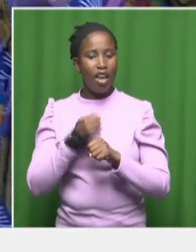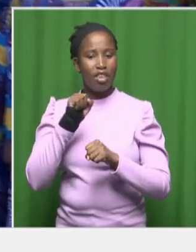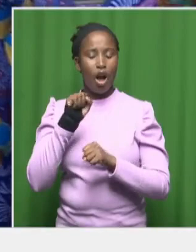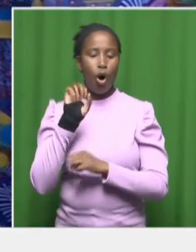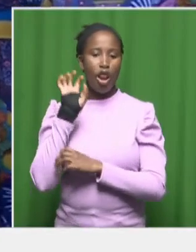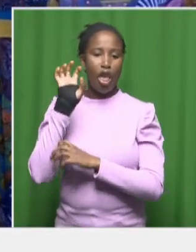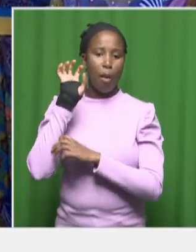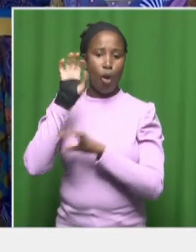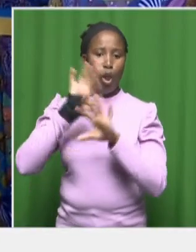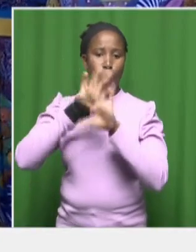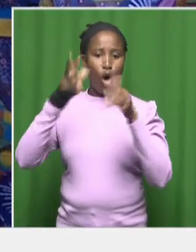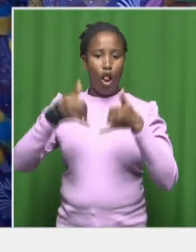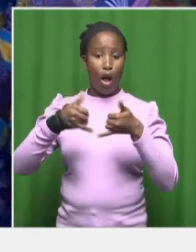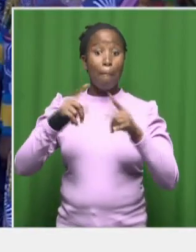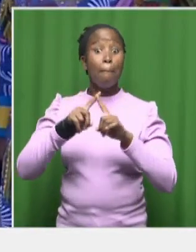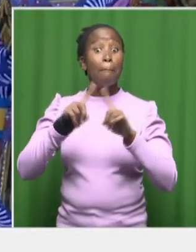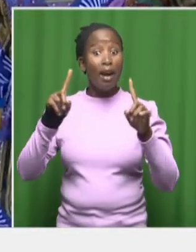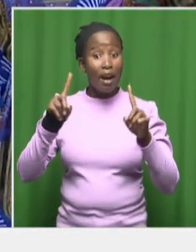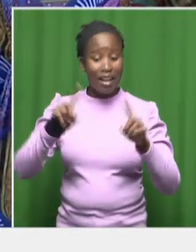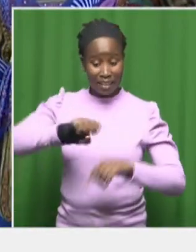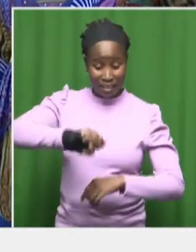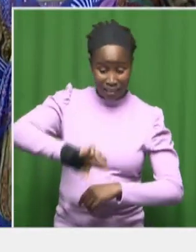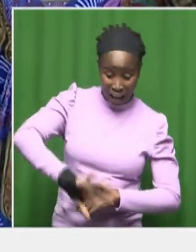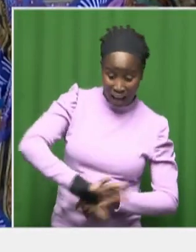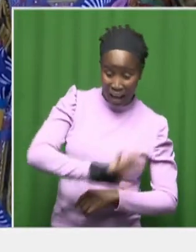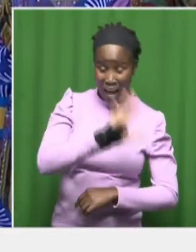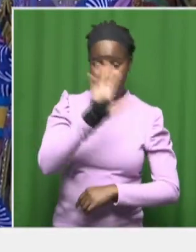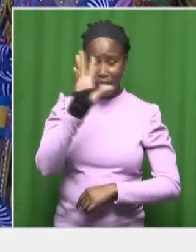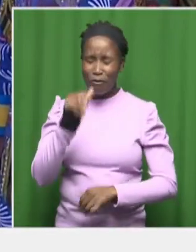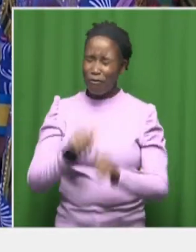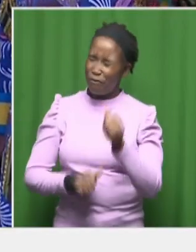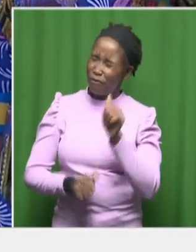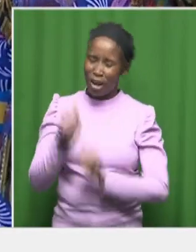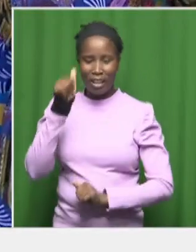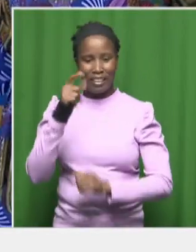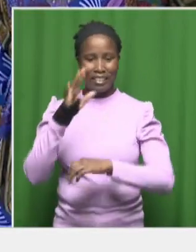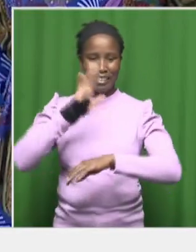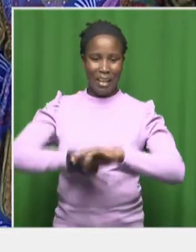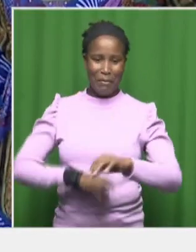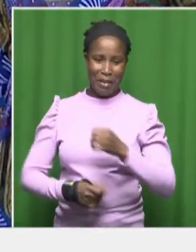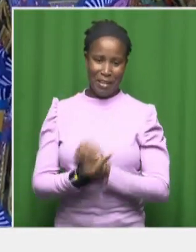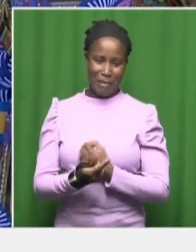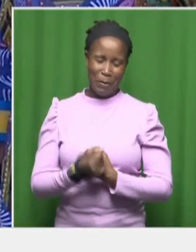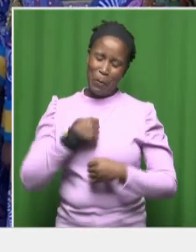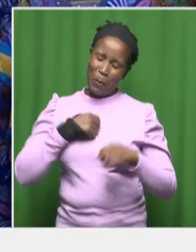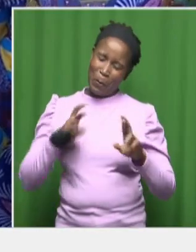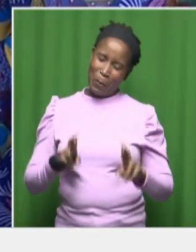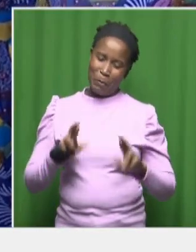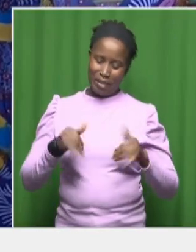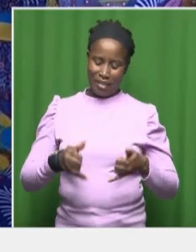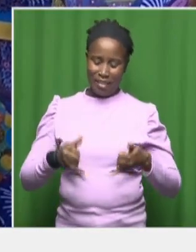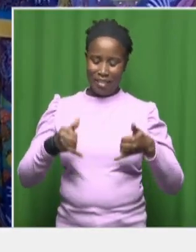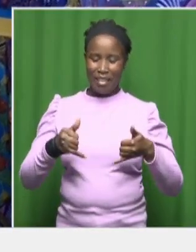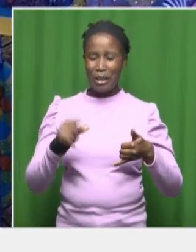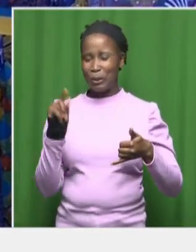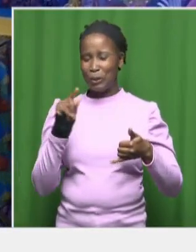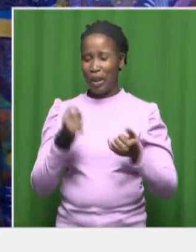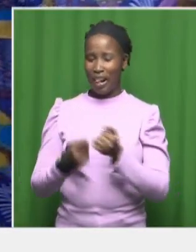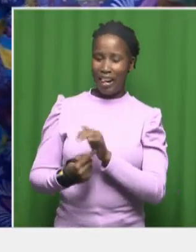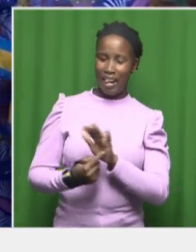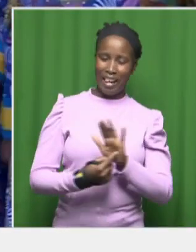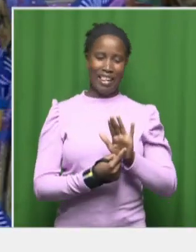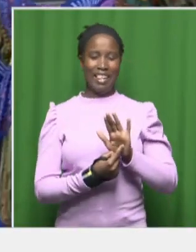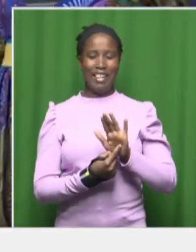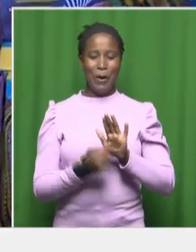the first time on African soil. And we're hoping that that particular trophy that you're going to see in just a short while is going to